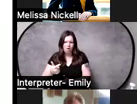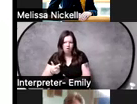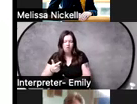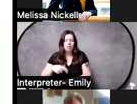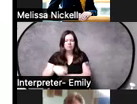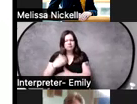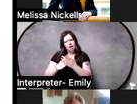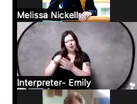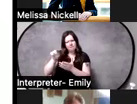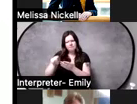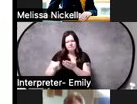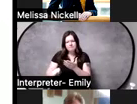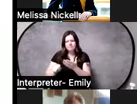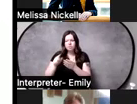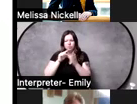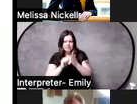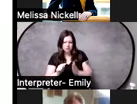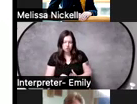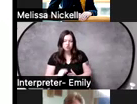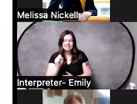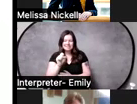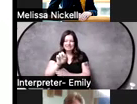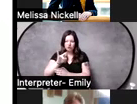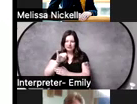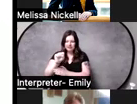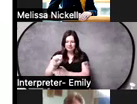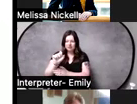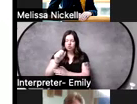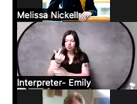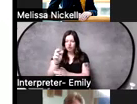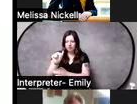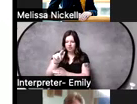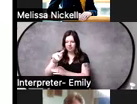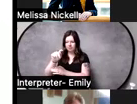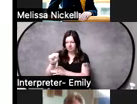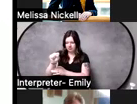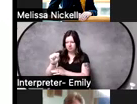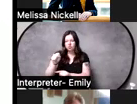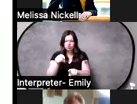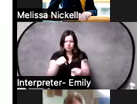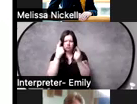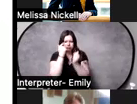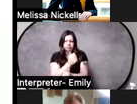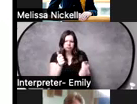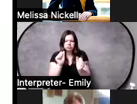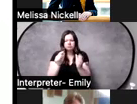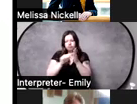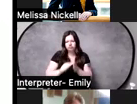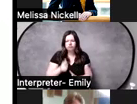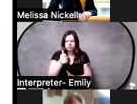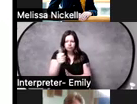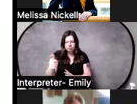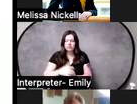series grants. And I've listed some links here for to dig a little bit deeper if you want to. But these are some of the ones that I would think